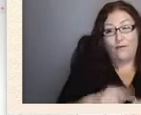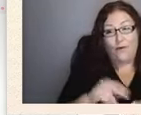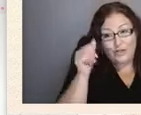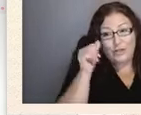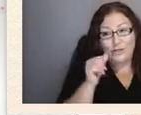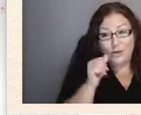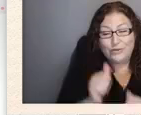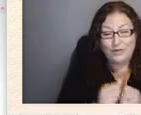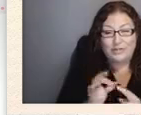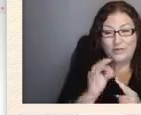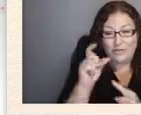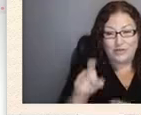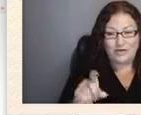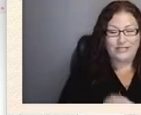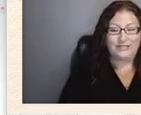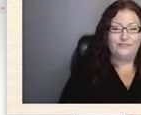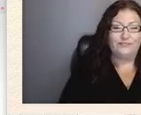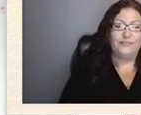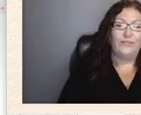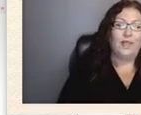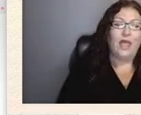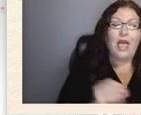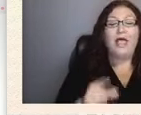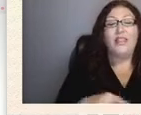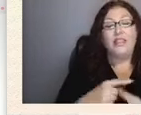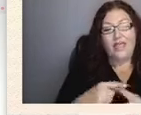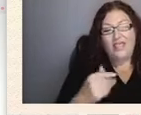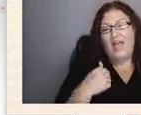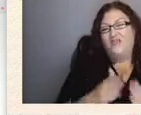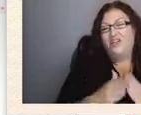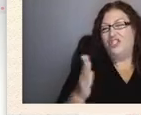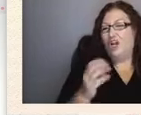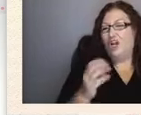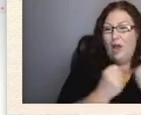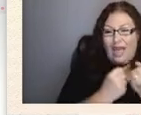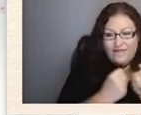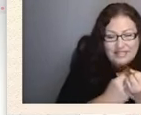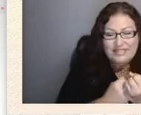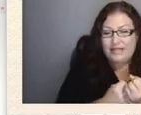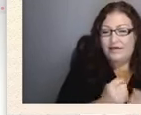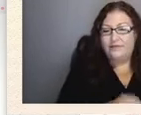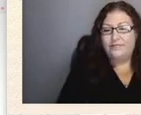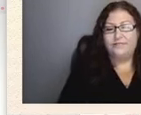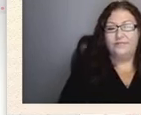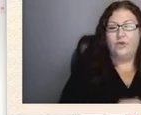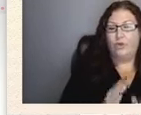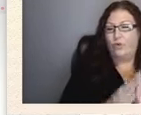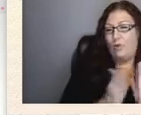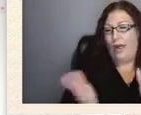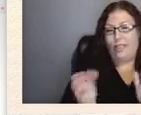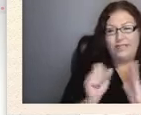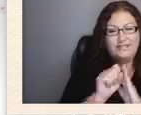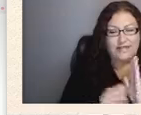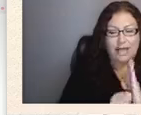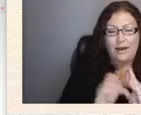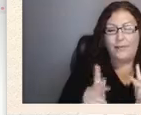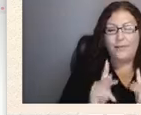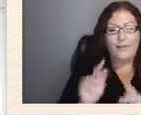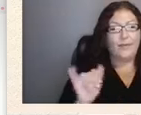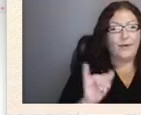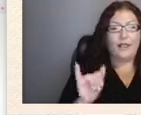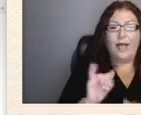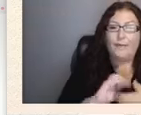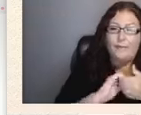needs. And then there is just general advocacy that happens throughout the state, and people like Partners in